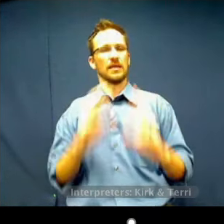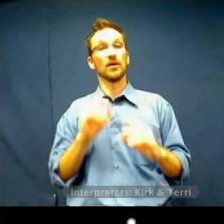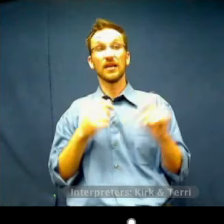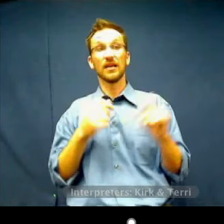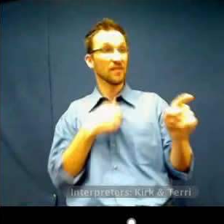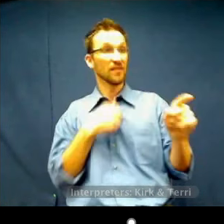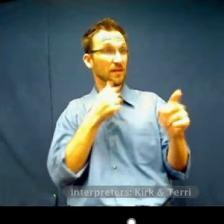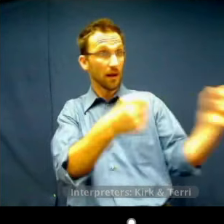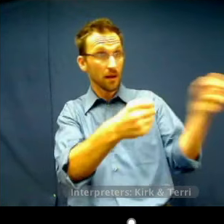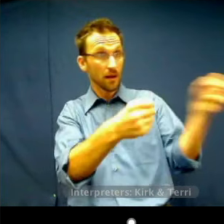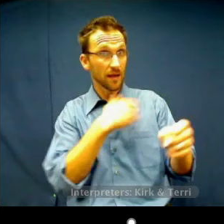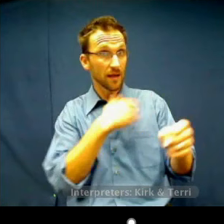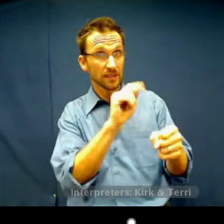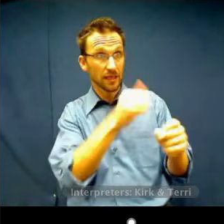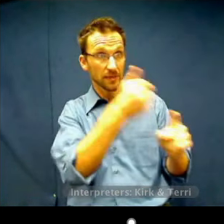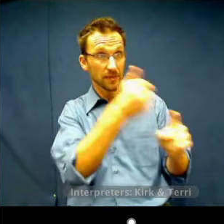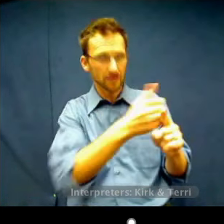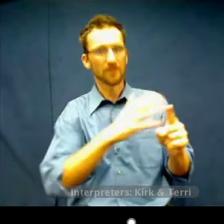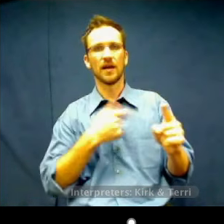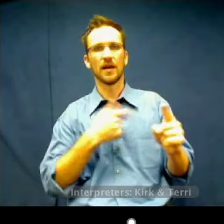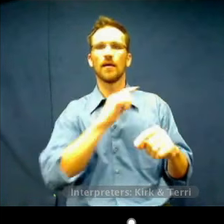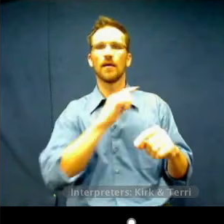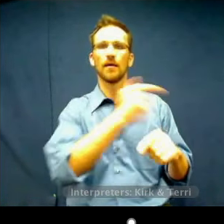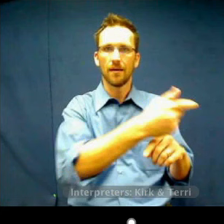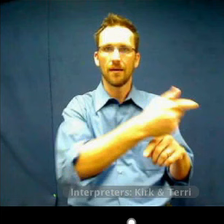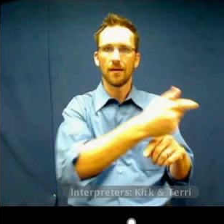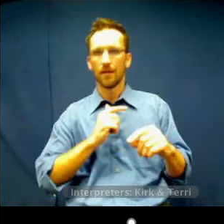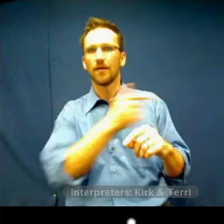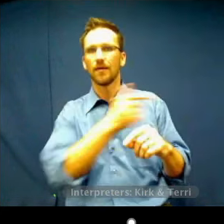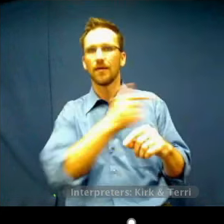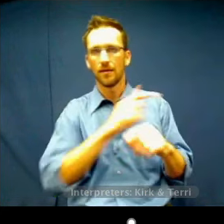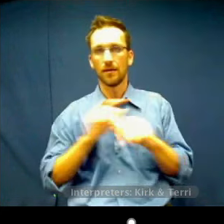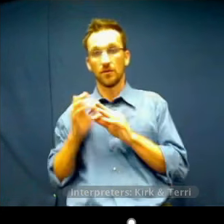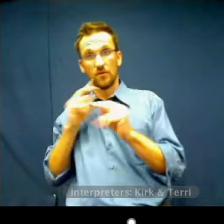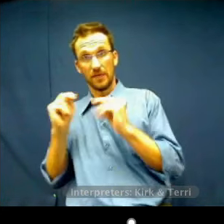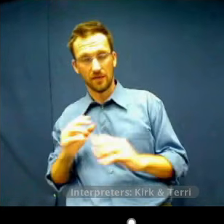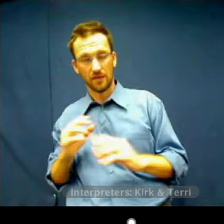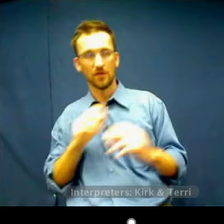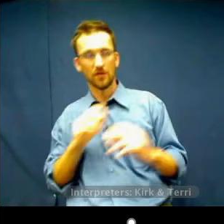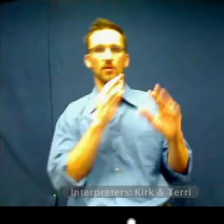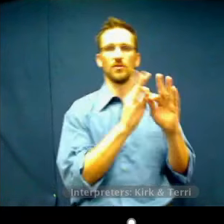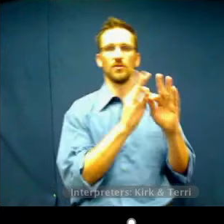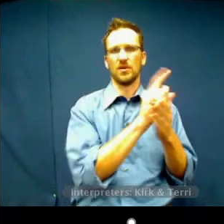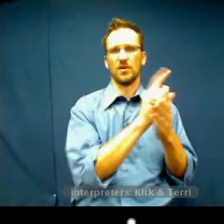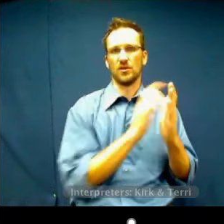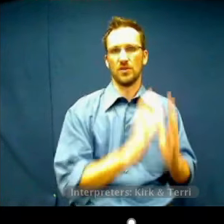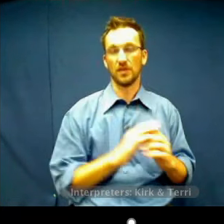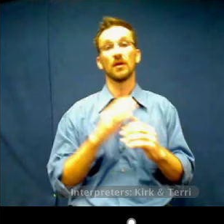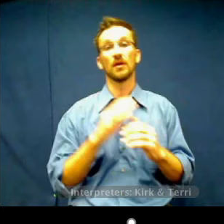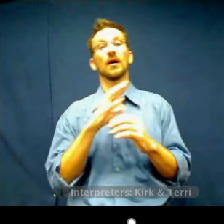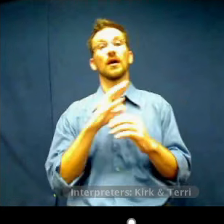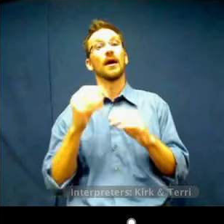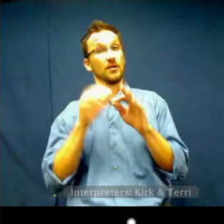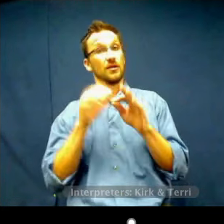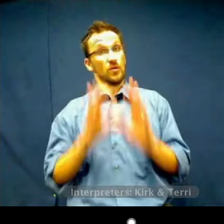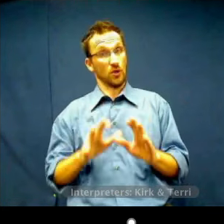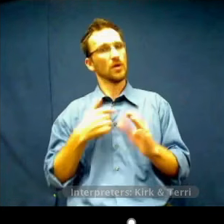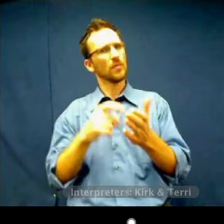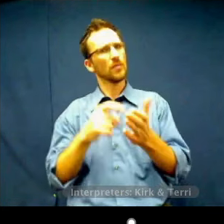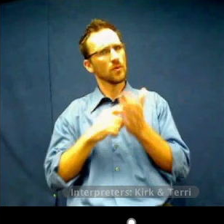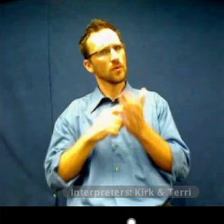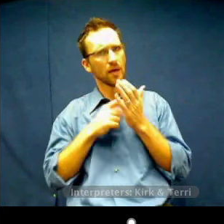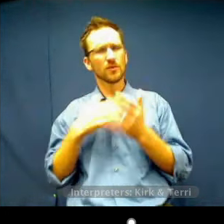Right, and the last point I had about that was that as the interpreter, it's sort of my obligation to acquire enough facts ahead of time